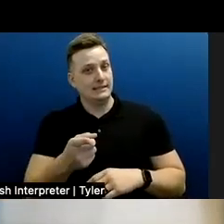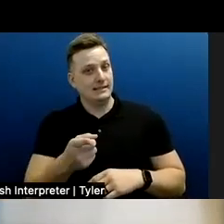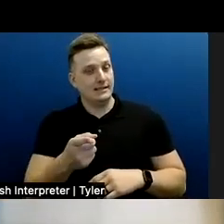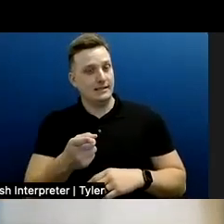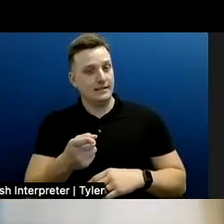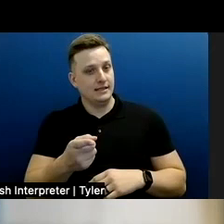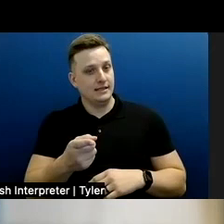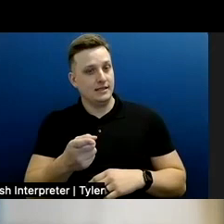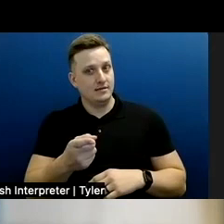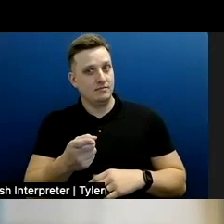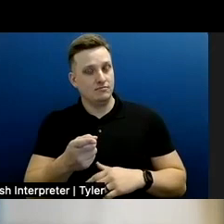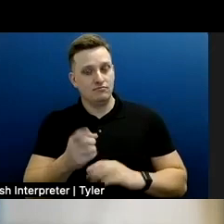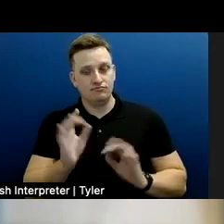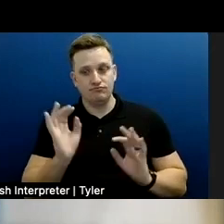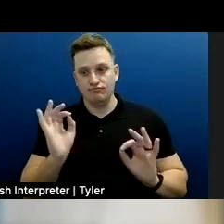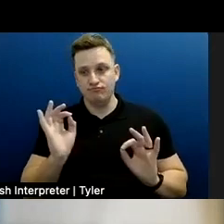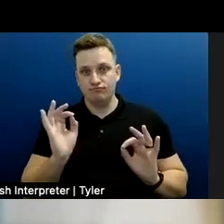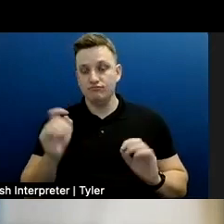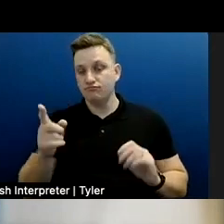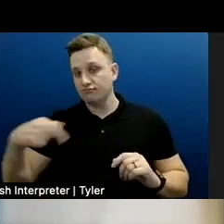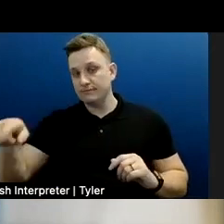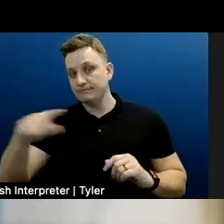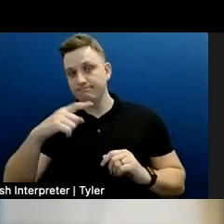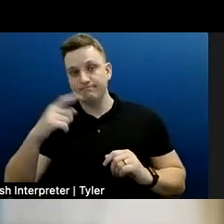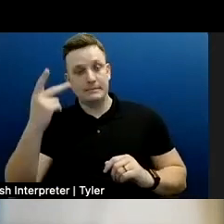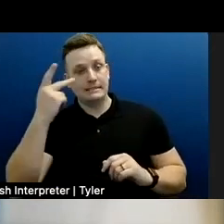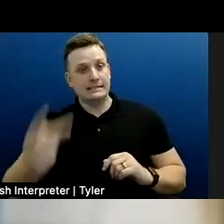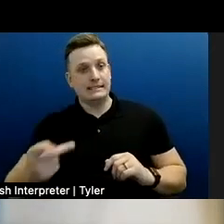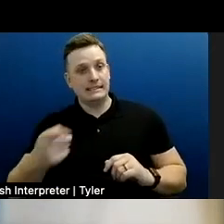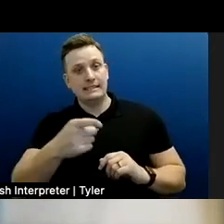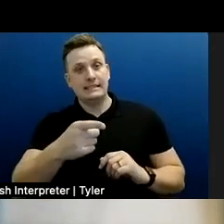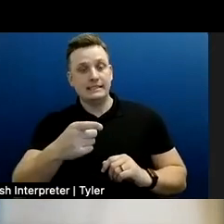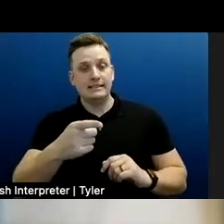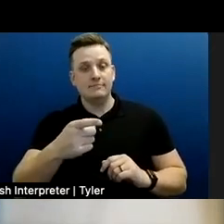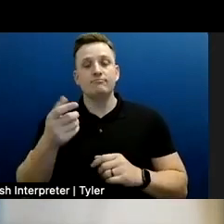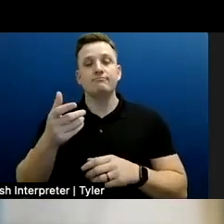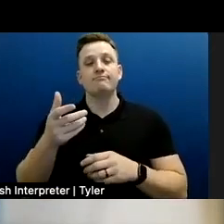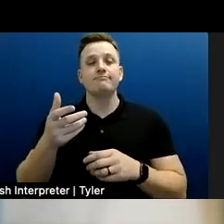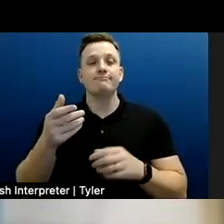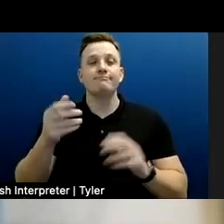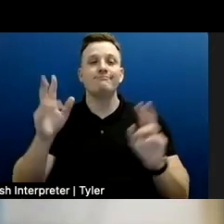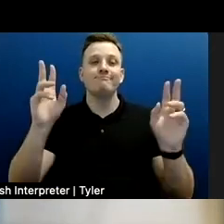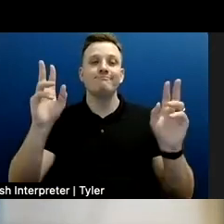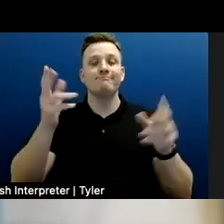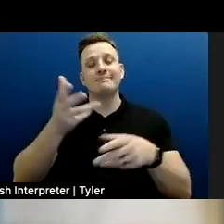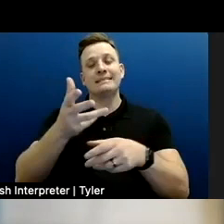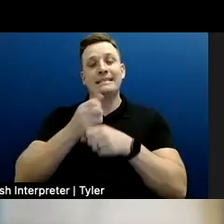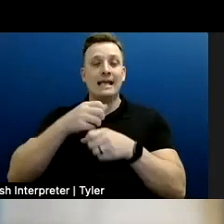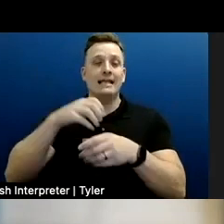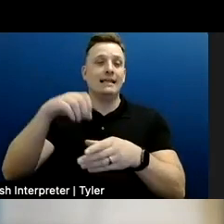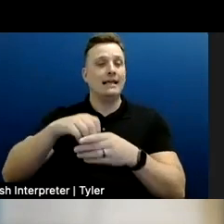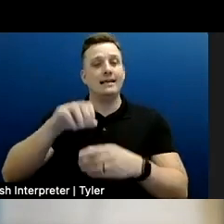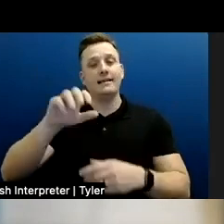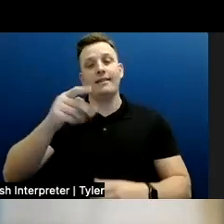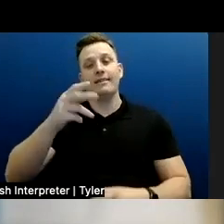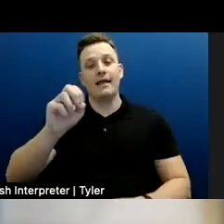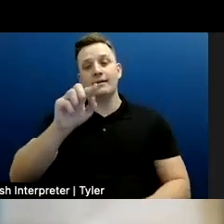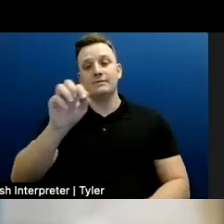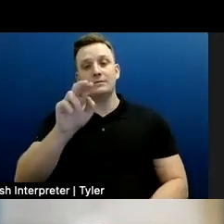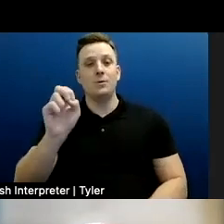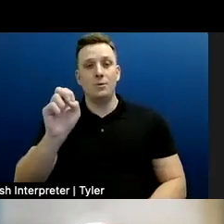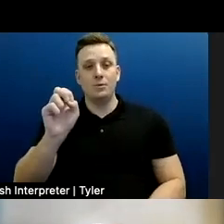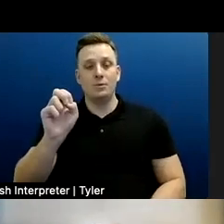Can you now all see the get in the zone, revealing the exceptional in all of us?